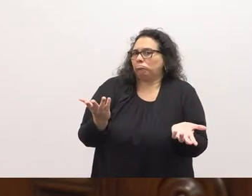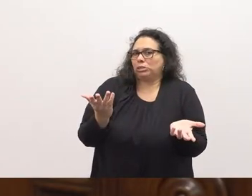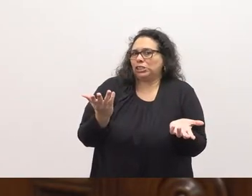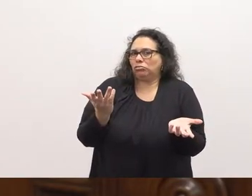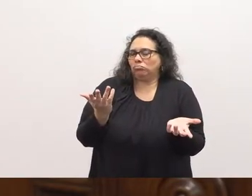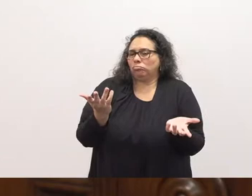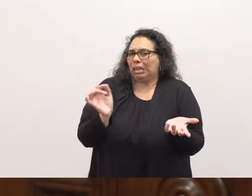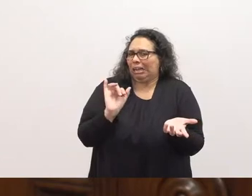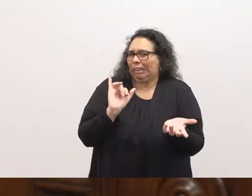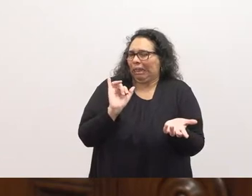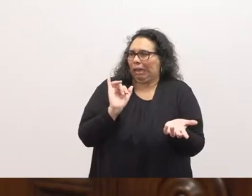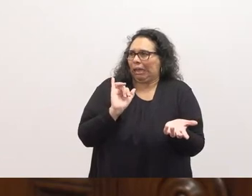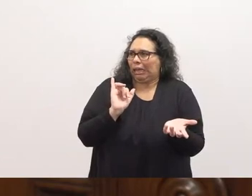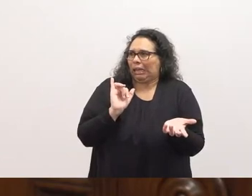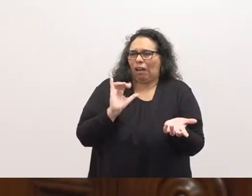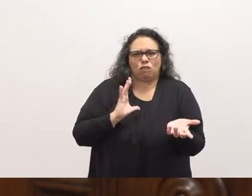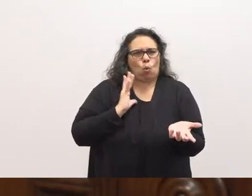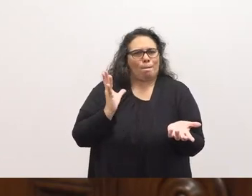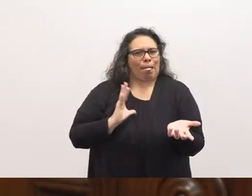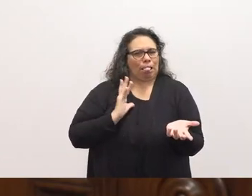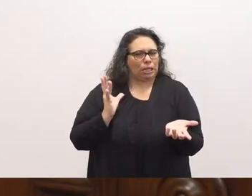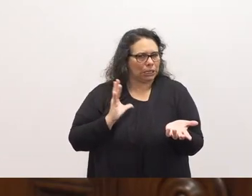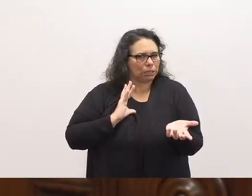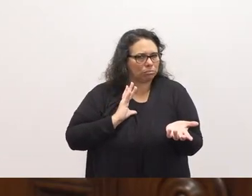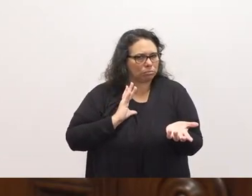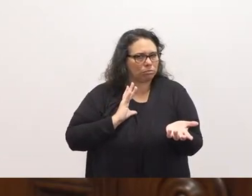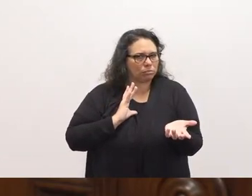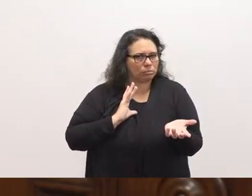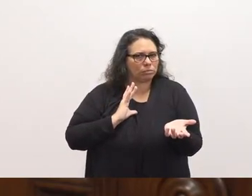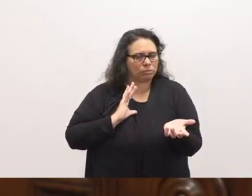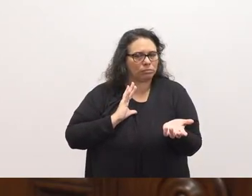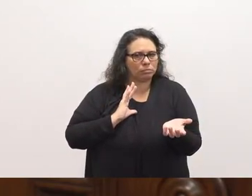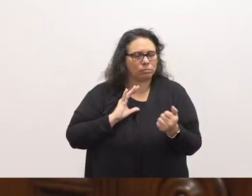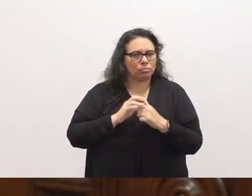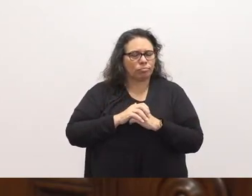of a formality. And